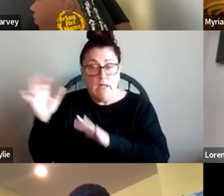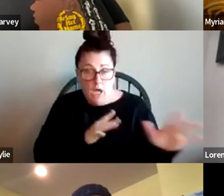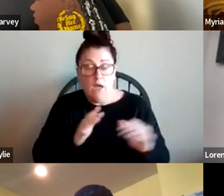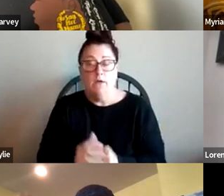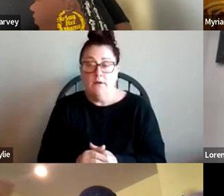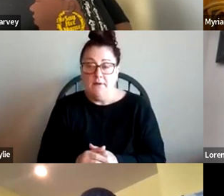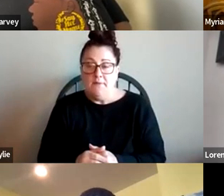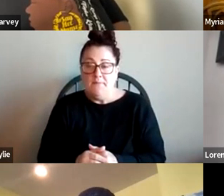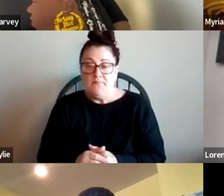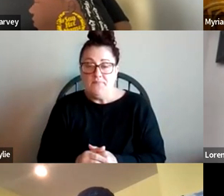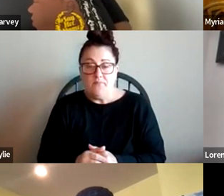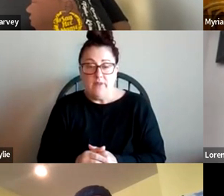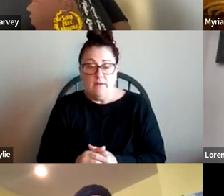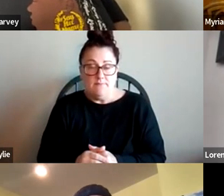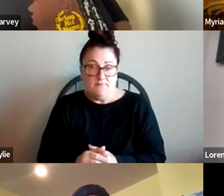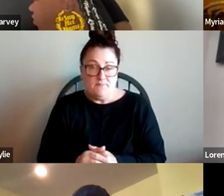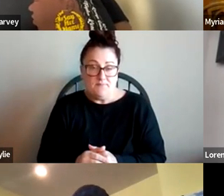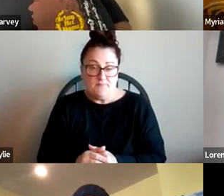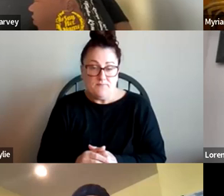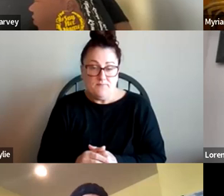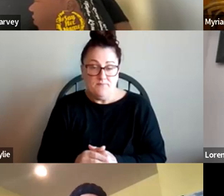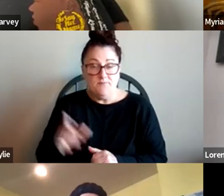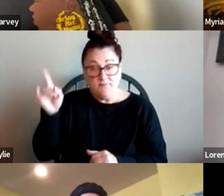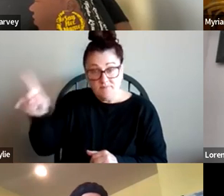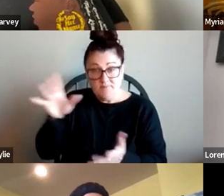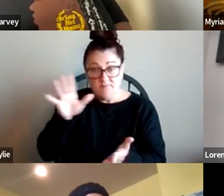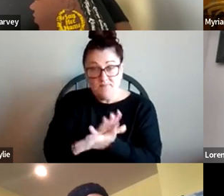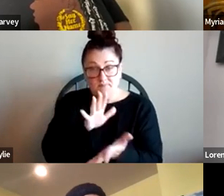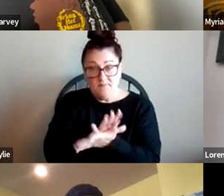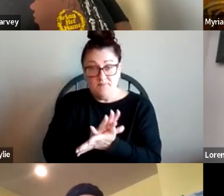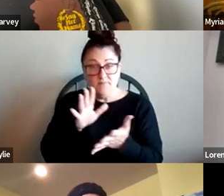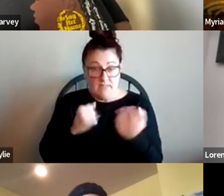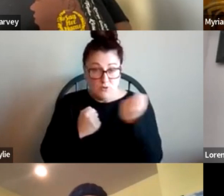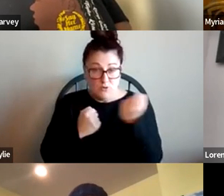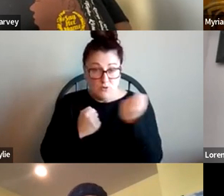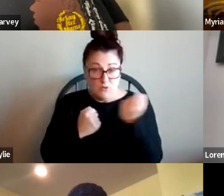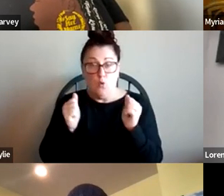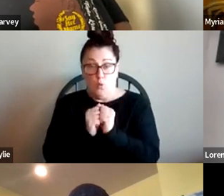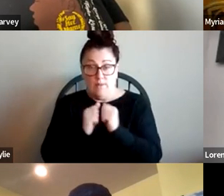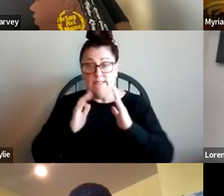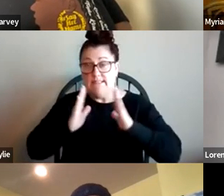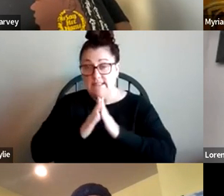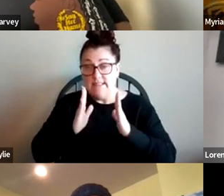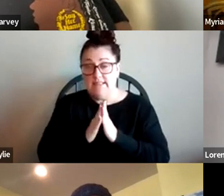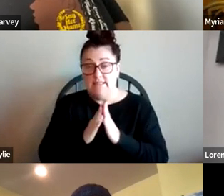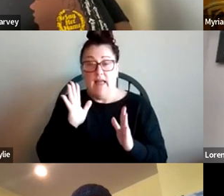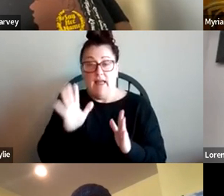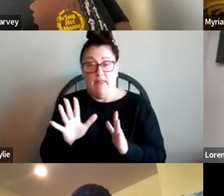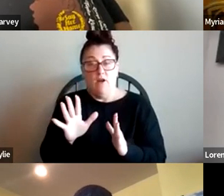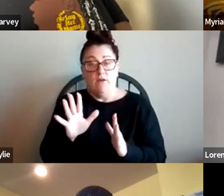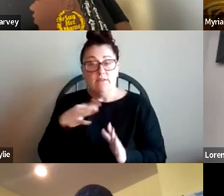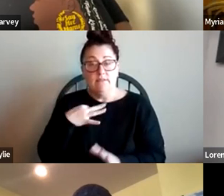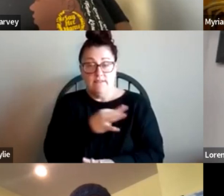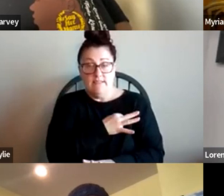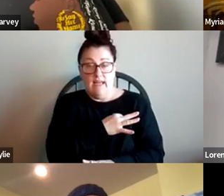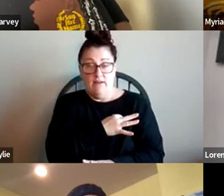things at a macro level, hearing from the school so that the superintendent and their core staff at